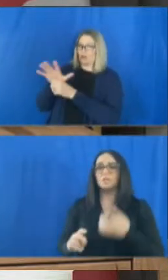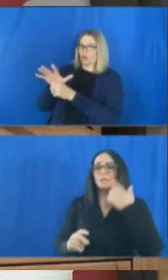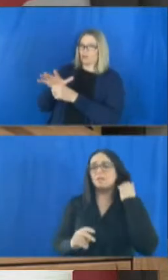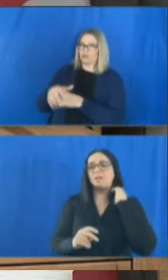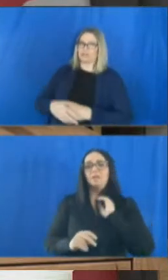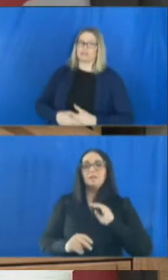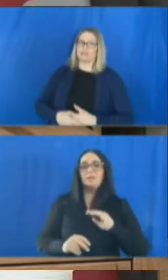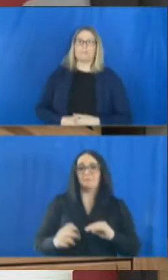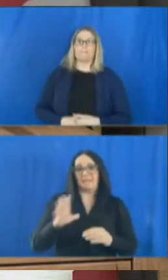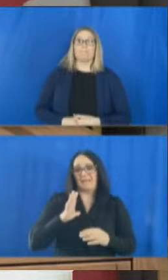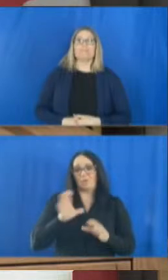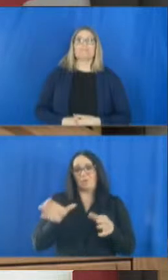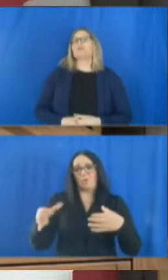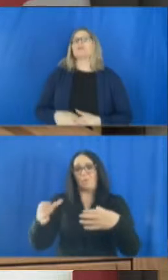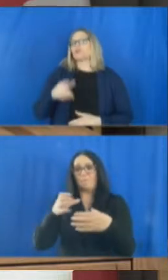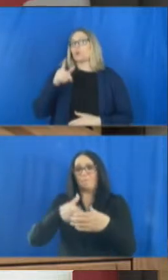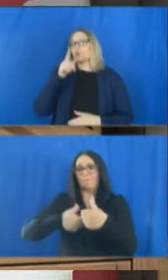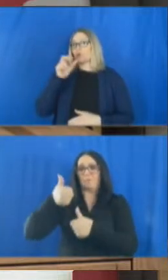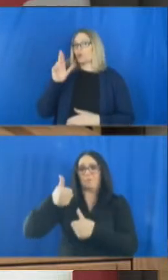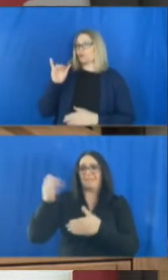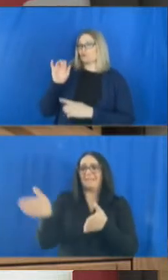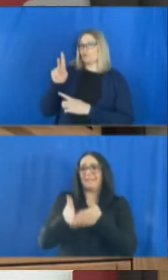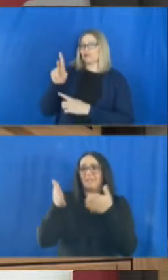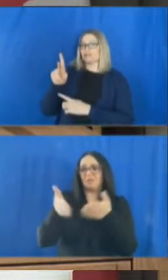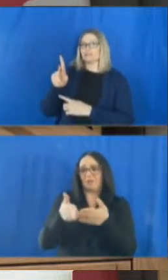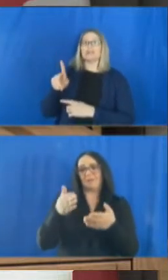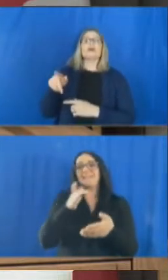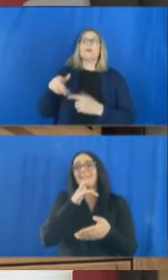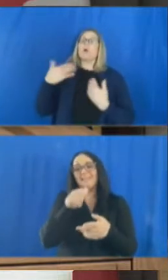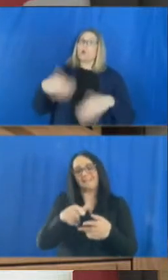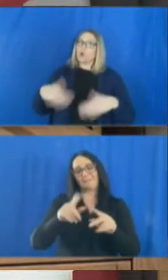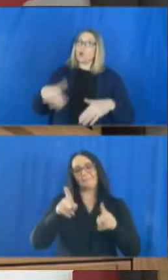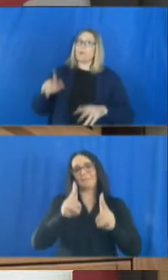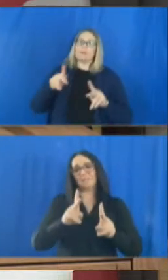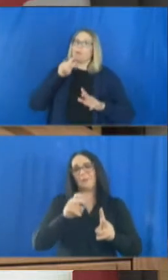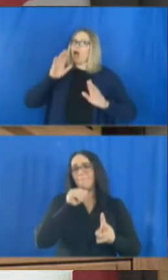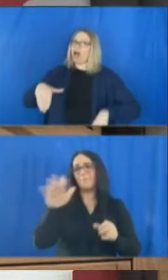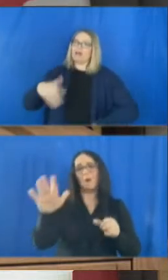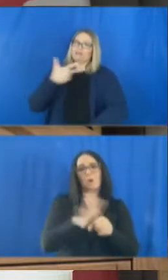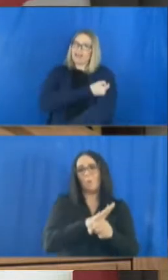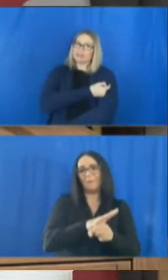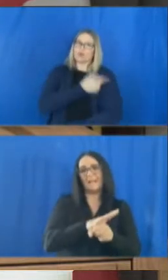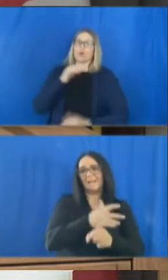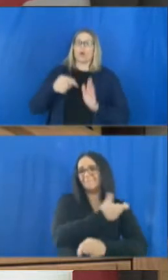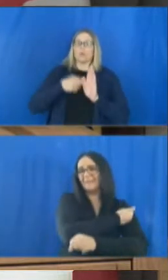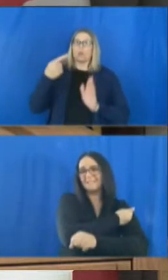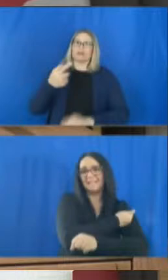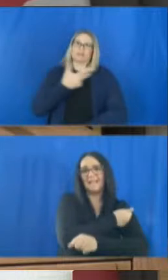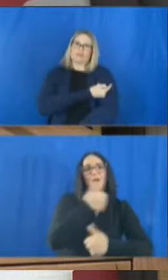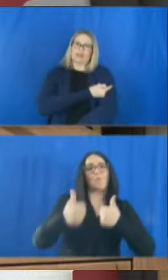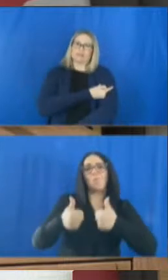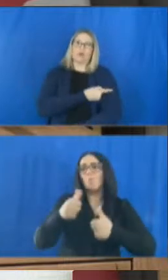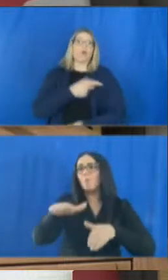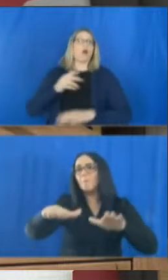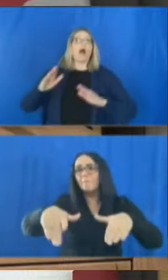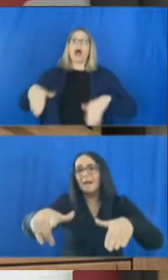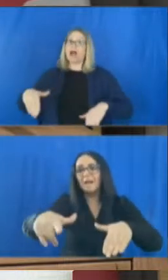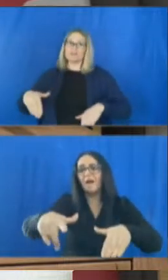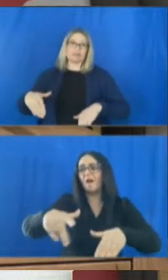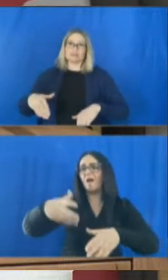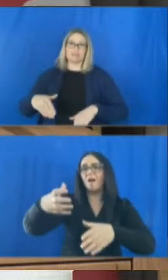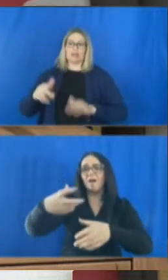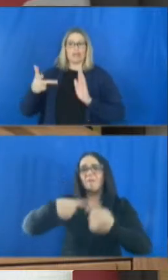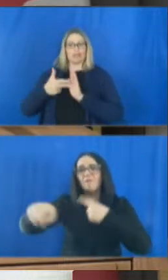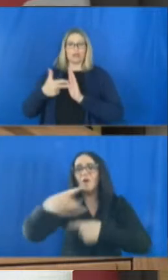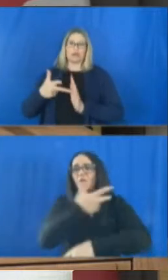and who are also over the age of 70 and have a pre-existing risk factor, such as hypertension,